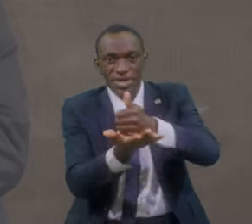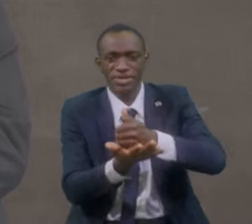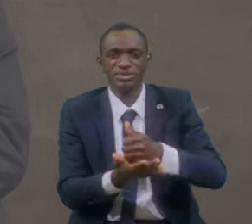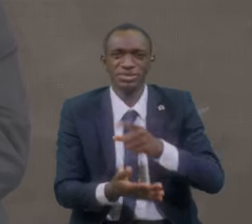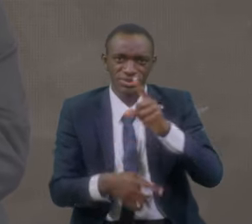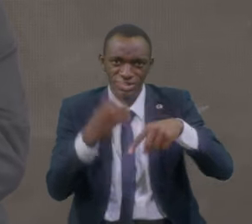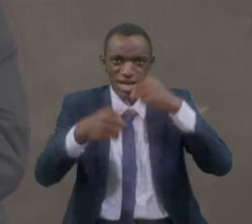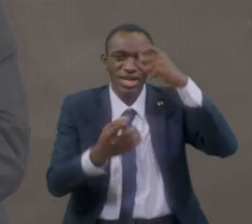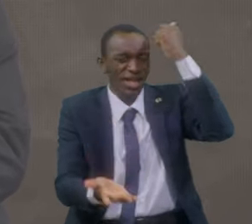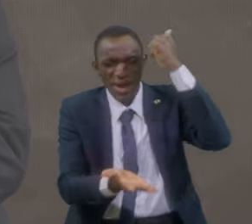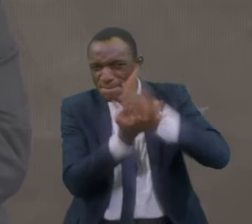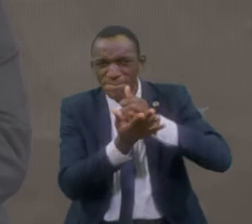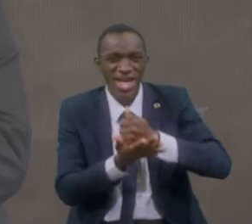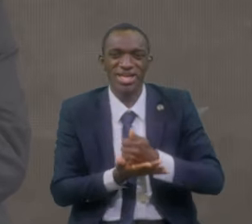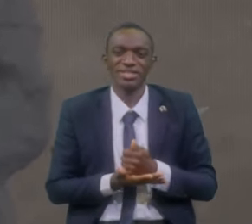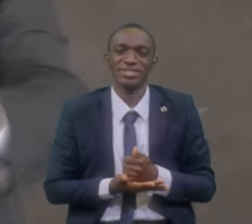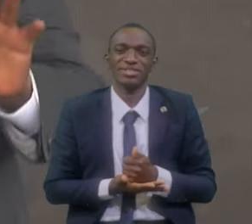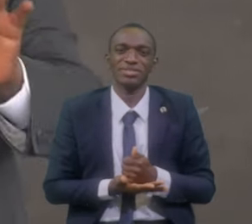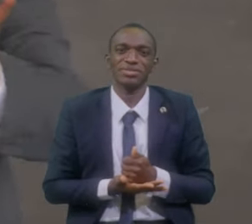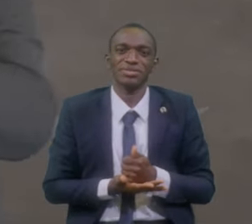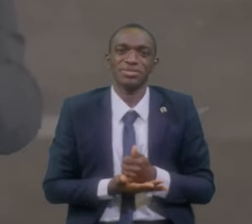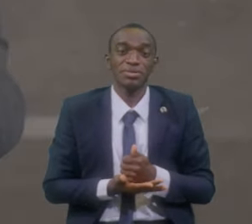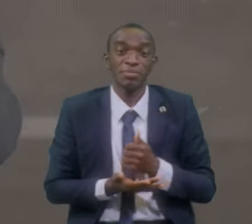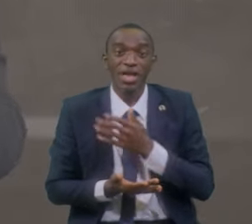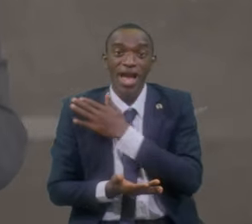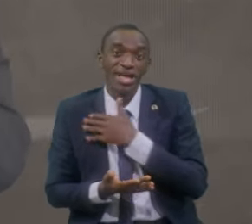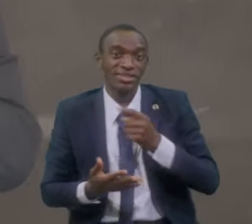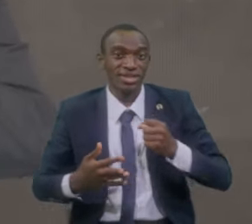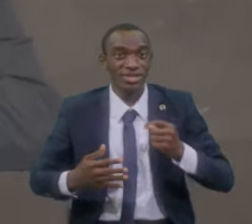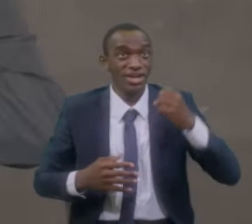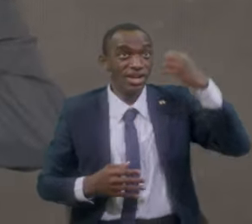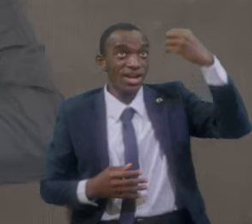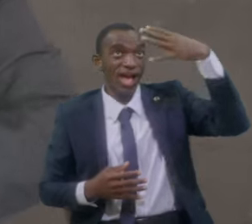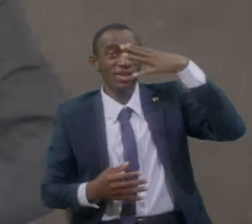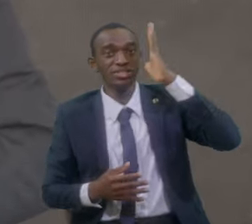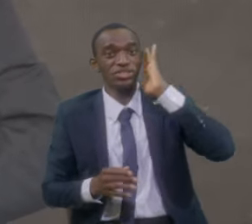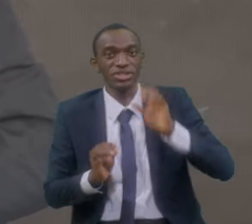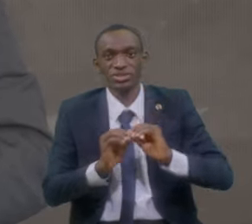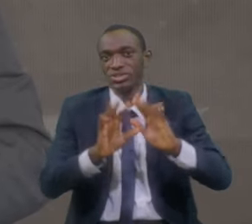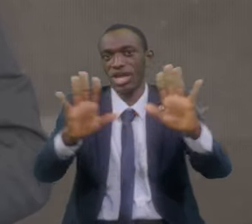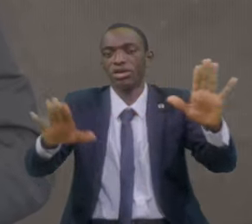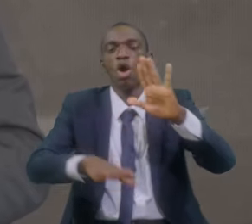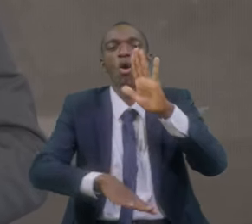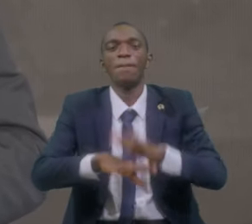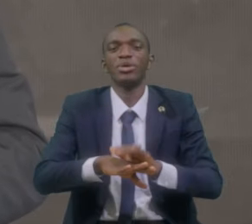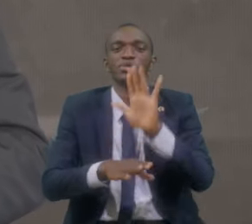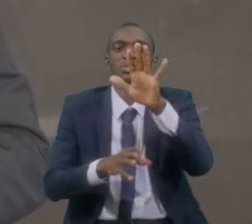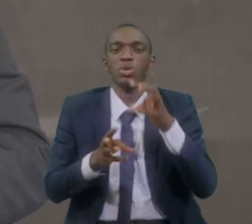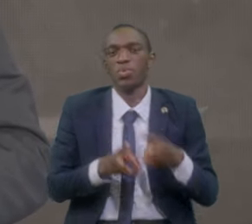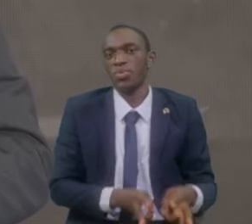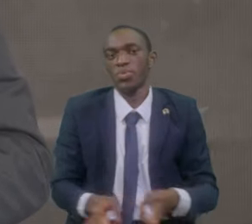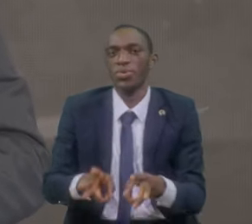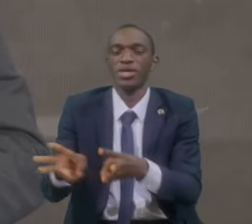Amen. Amen. And the light shall shine upon